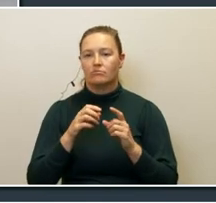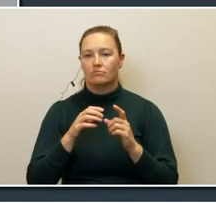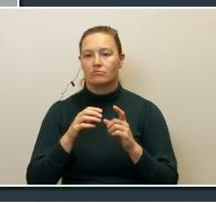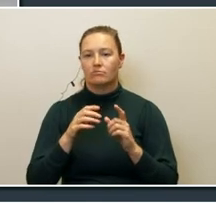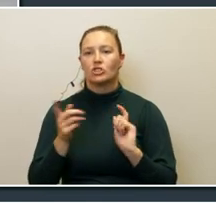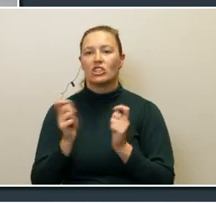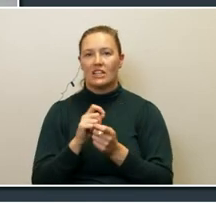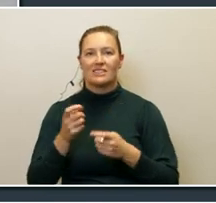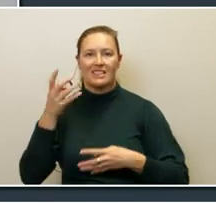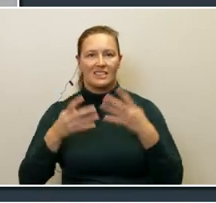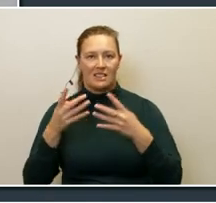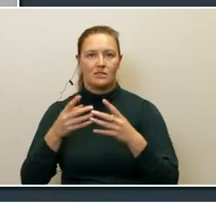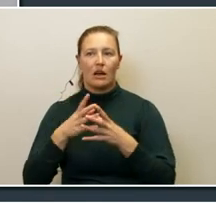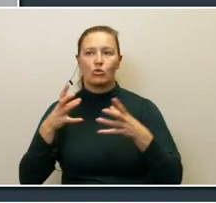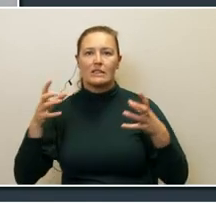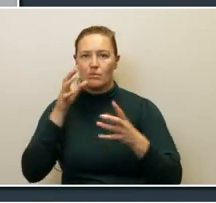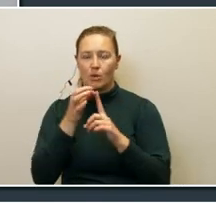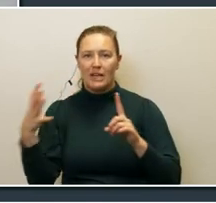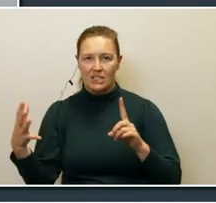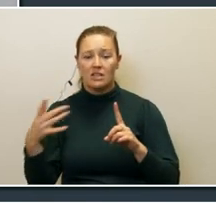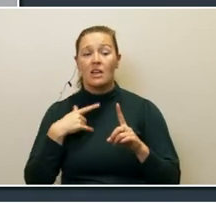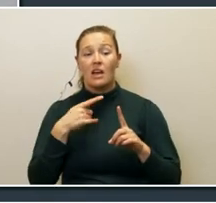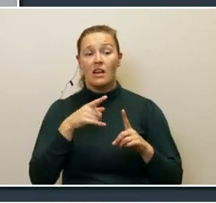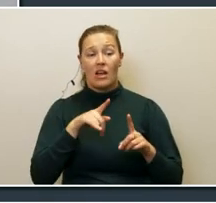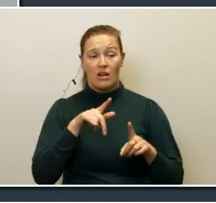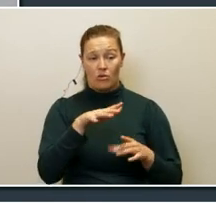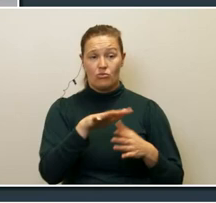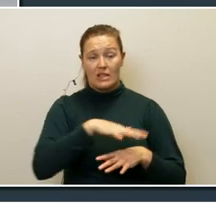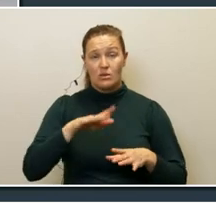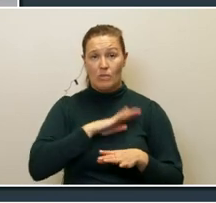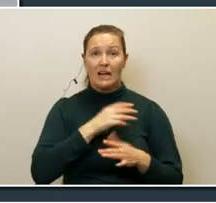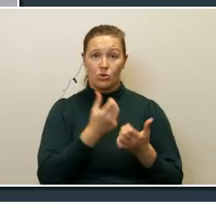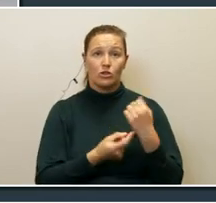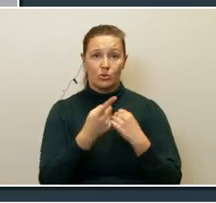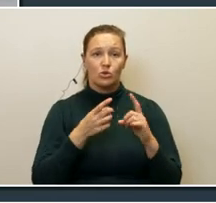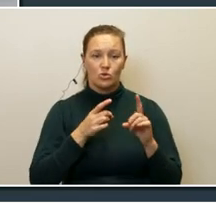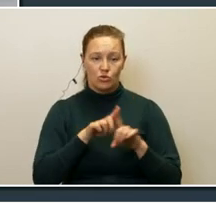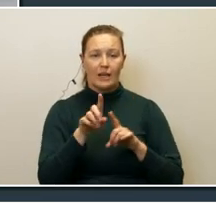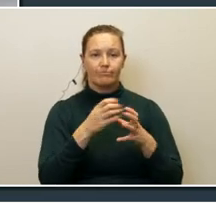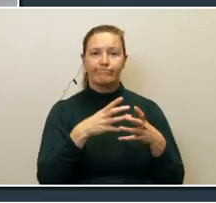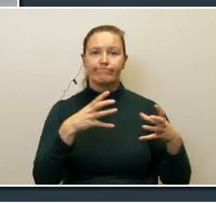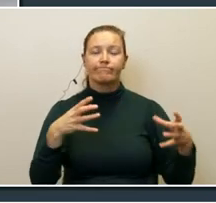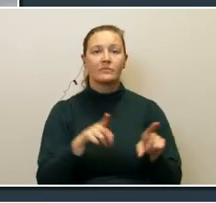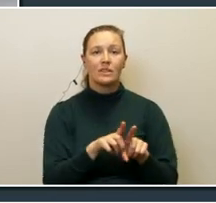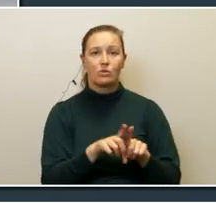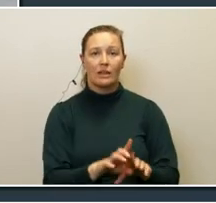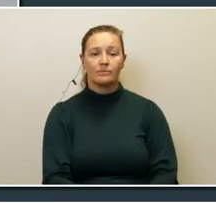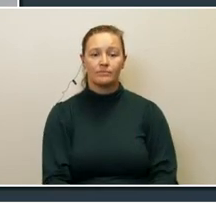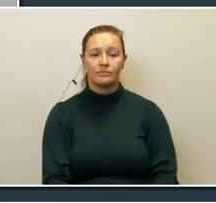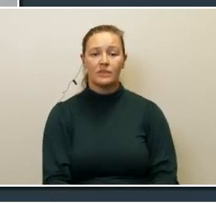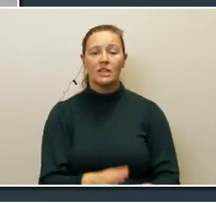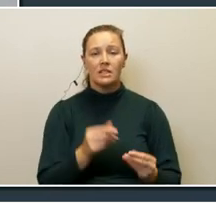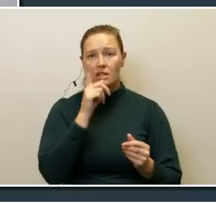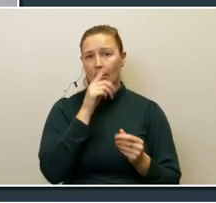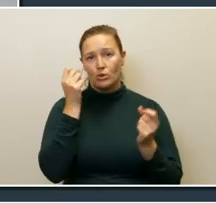see the proposed regional park as a small opportunity to do this. It's not really realised how absolutely critical